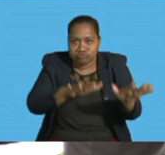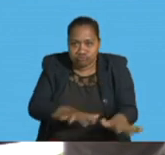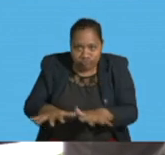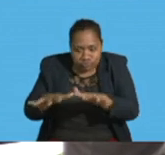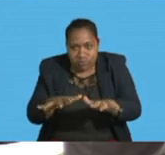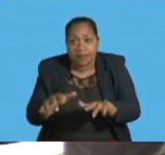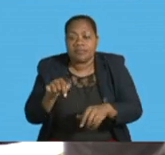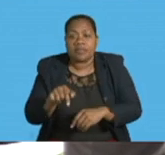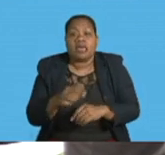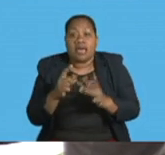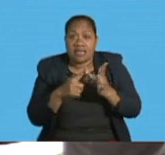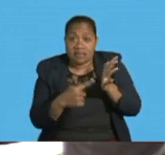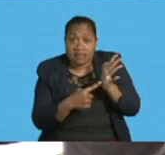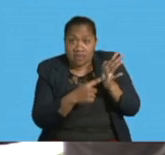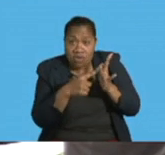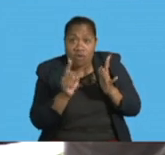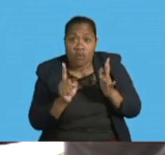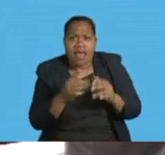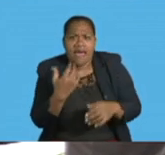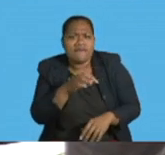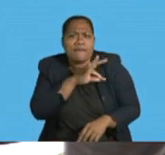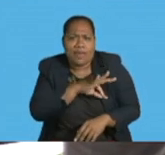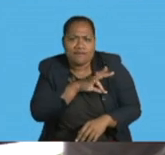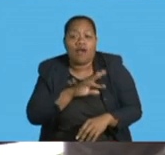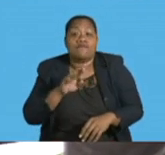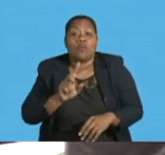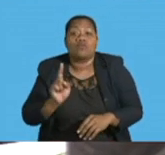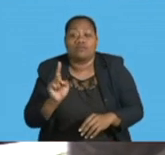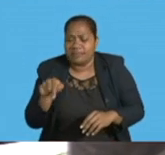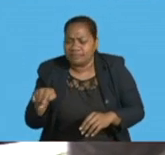will result in significant benefits to the communities